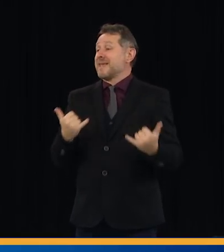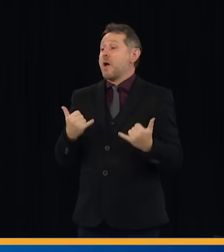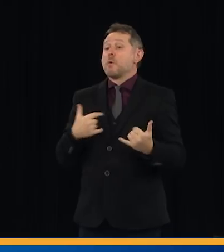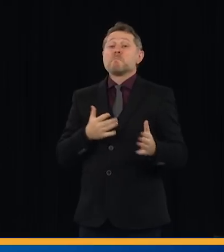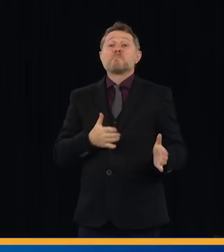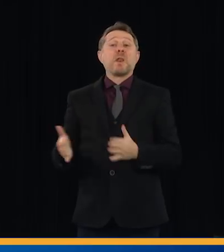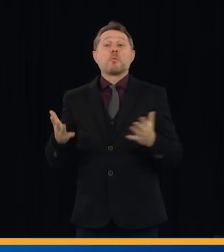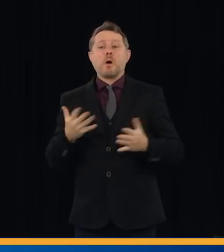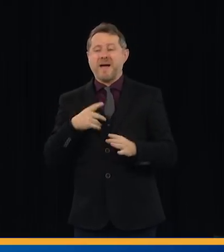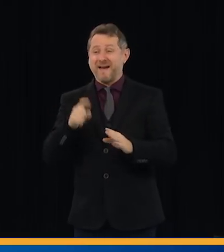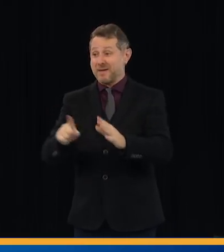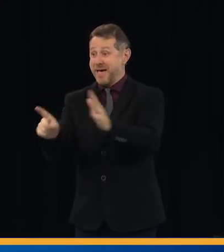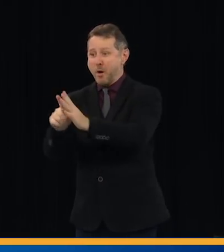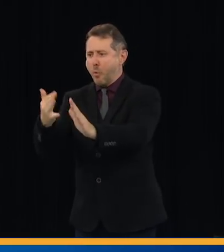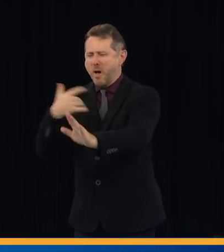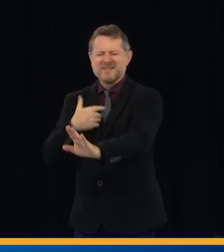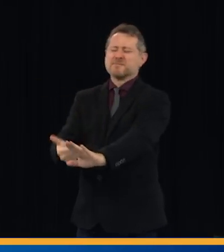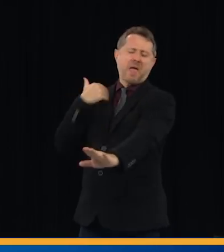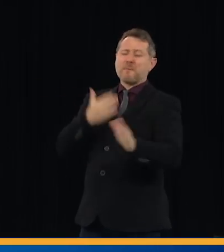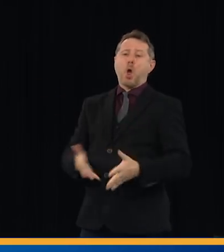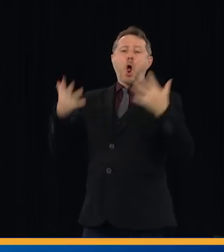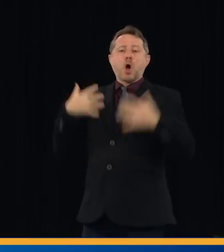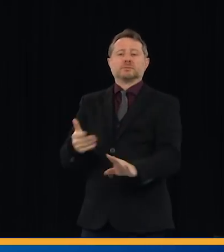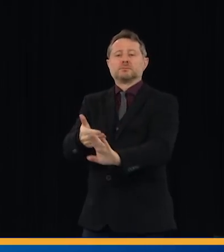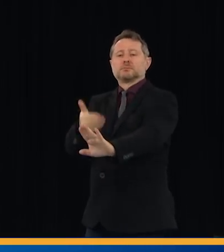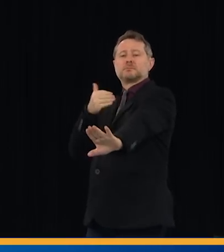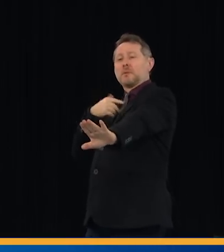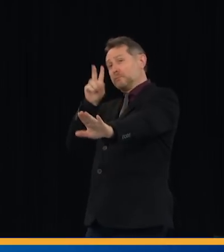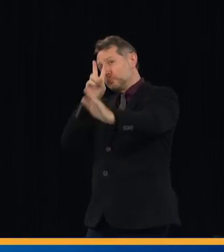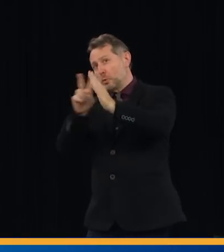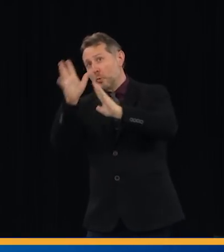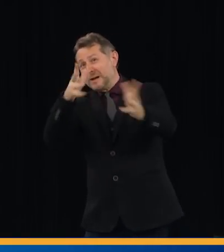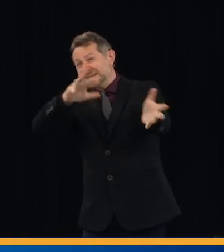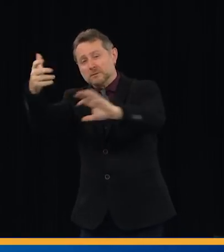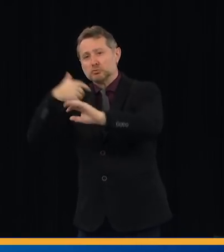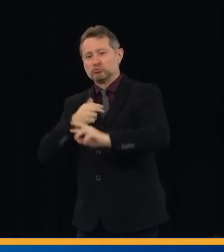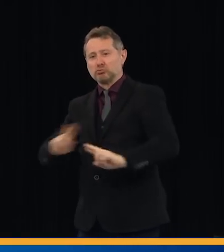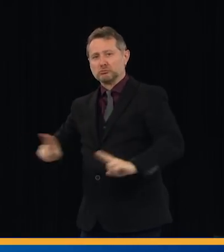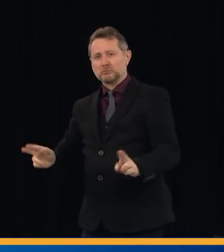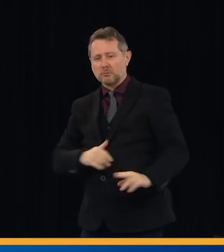this, anticipate what's going to happen, and